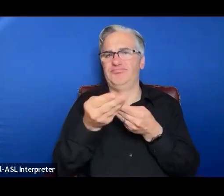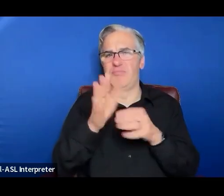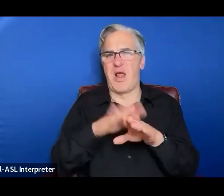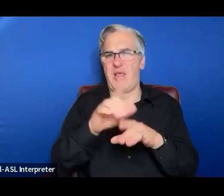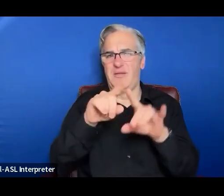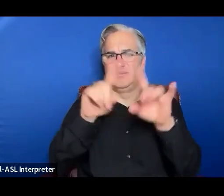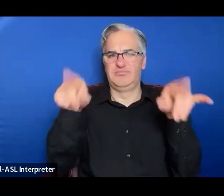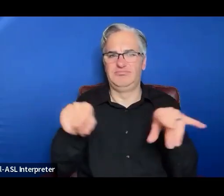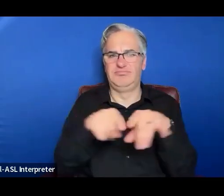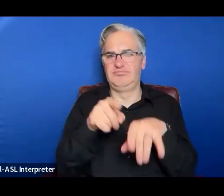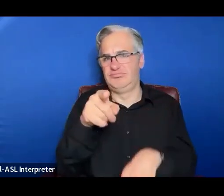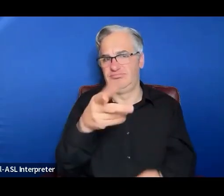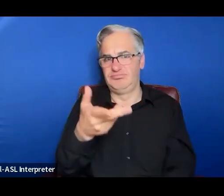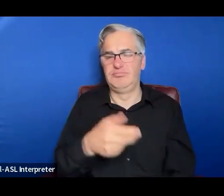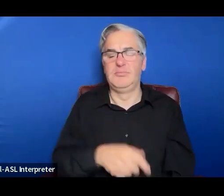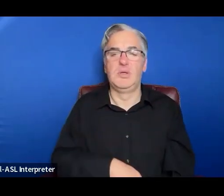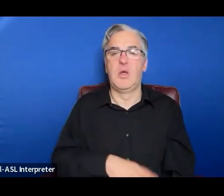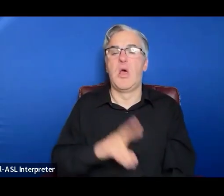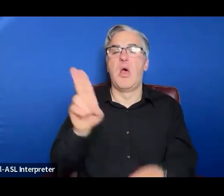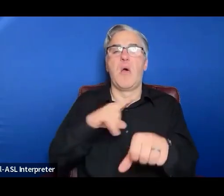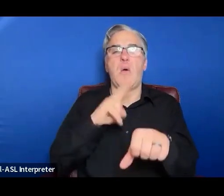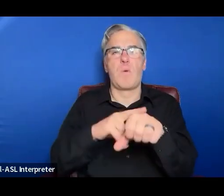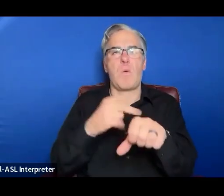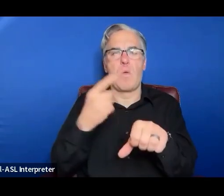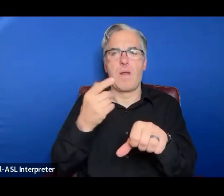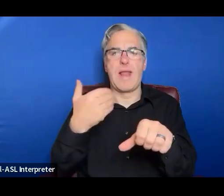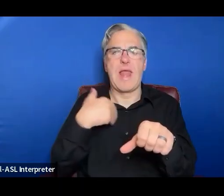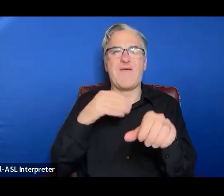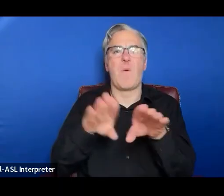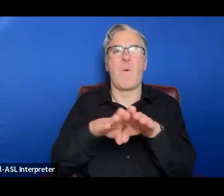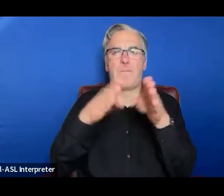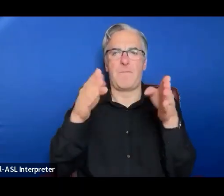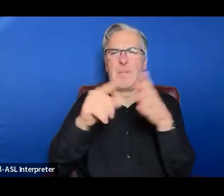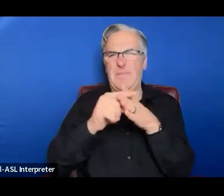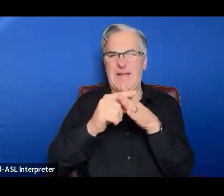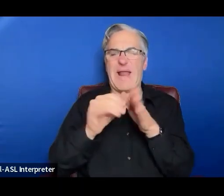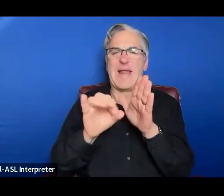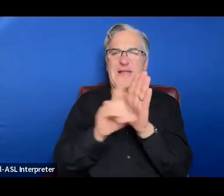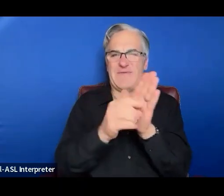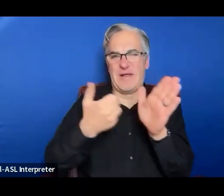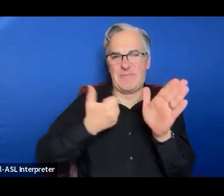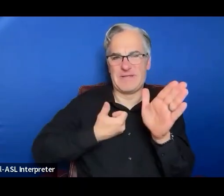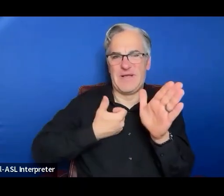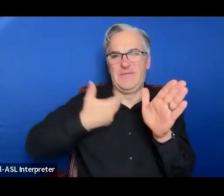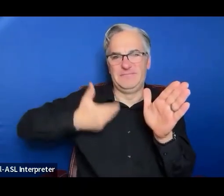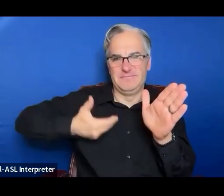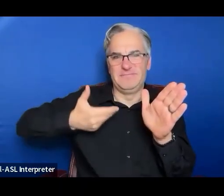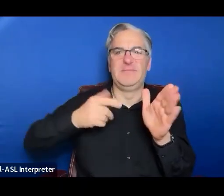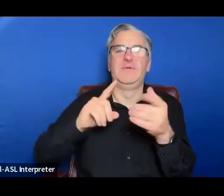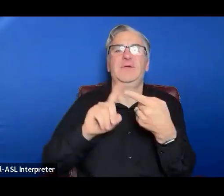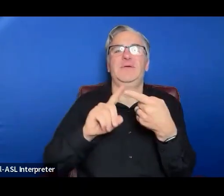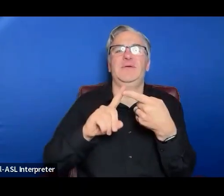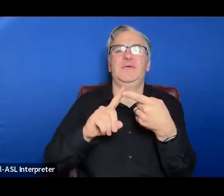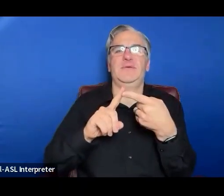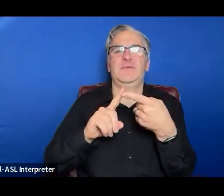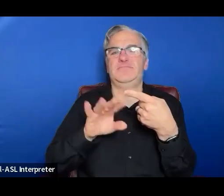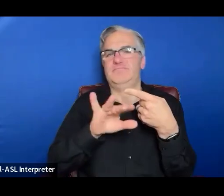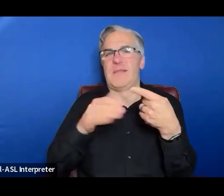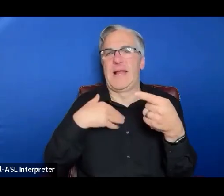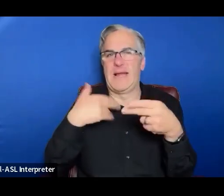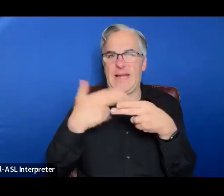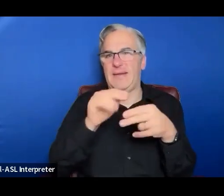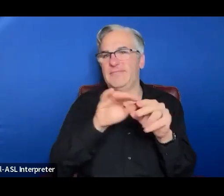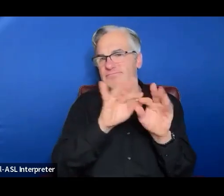them on here. Of course, always have the opening where you identify yourself, Kristin Parendo,